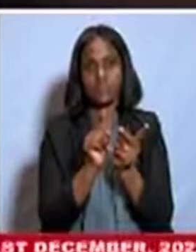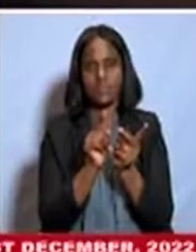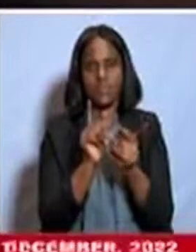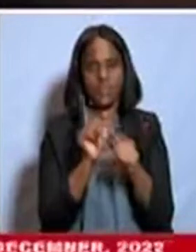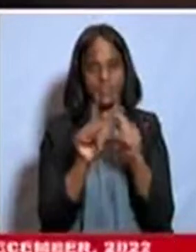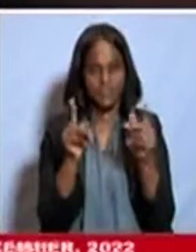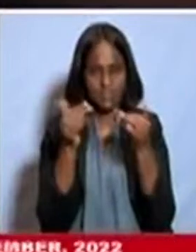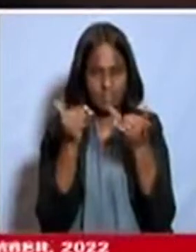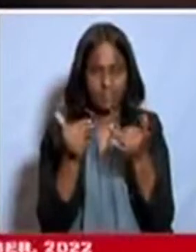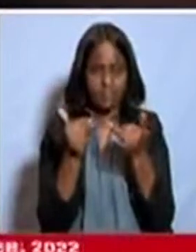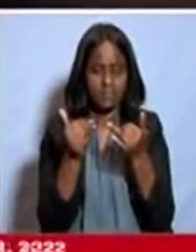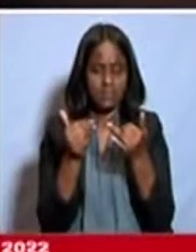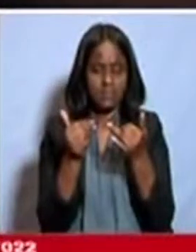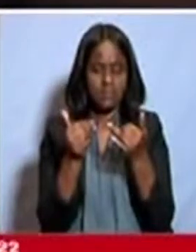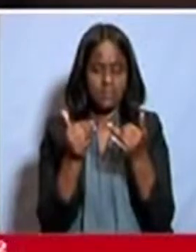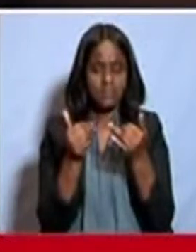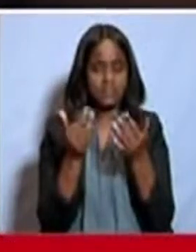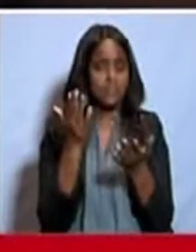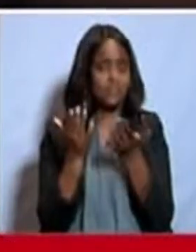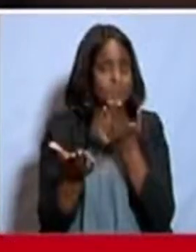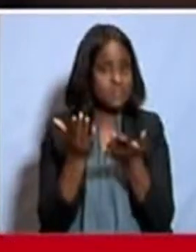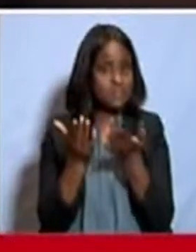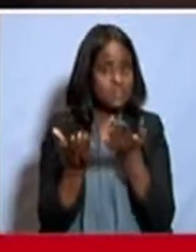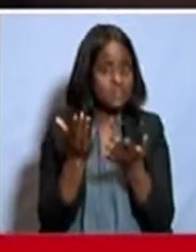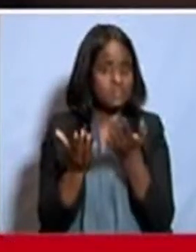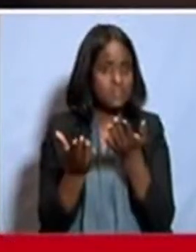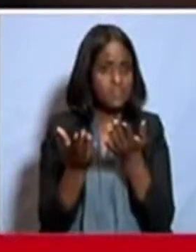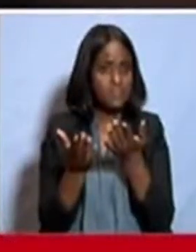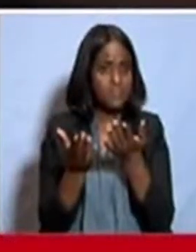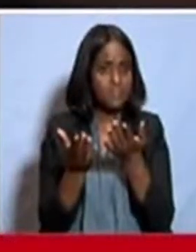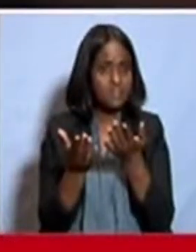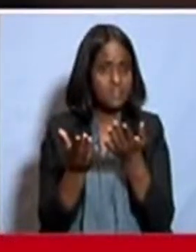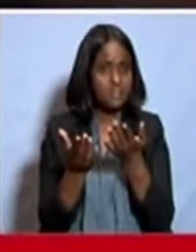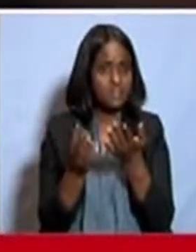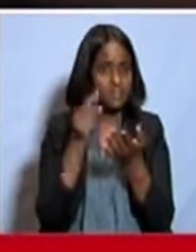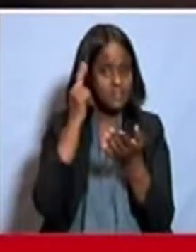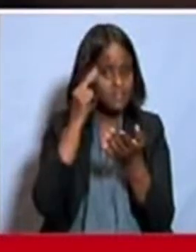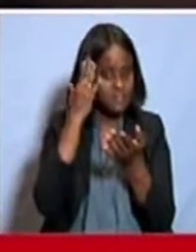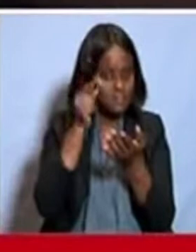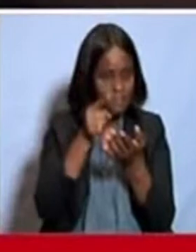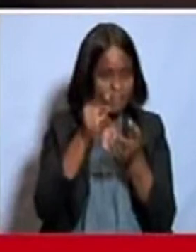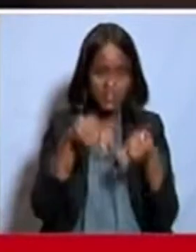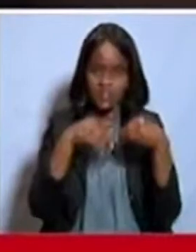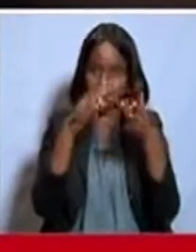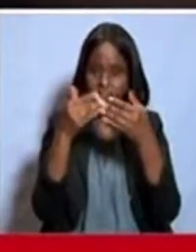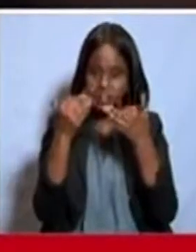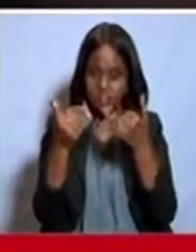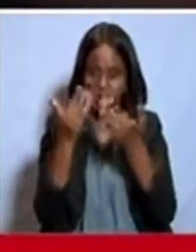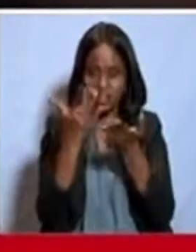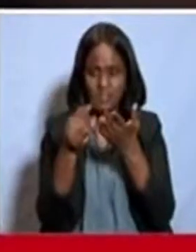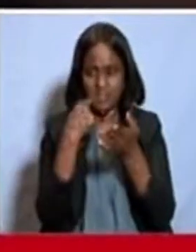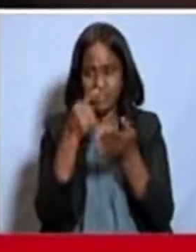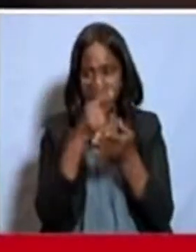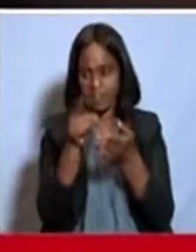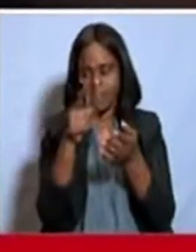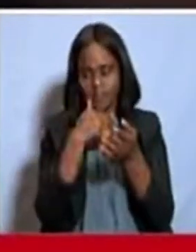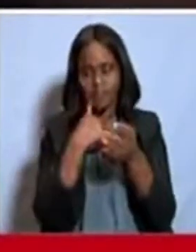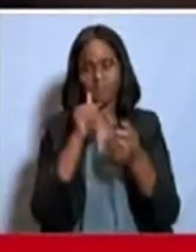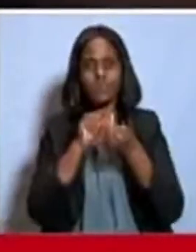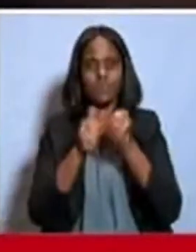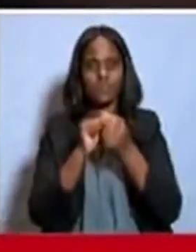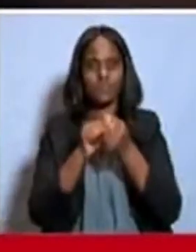But perhaps this reasoning which they are giving to say maybe there are those